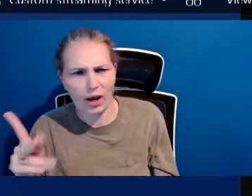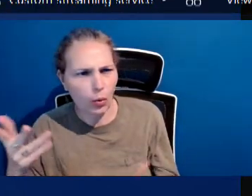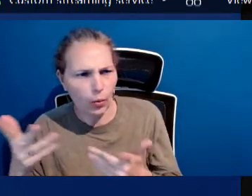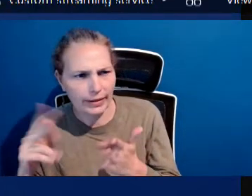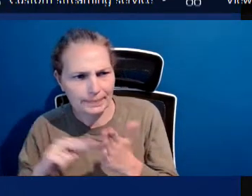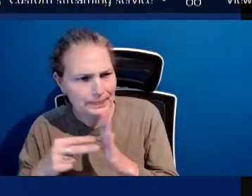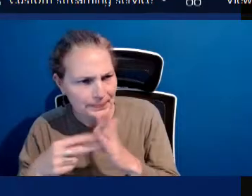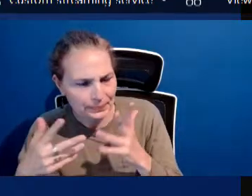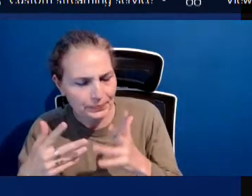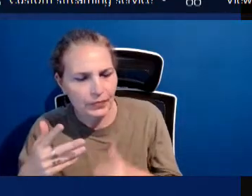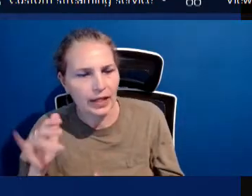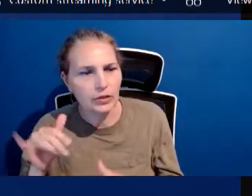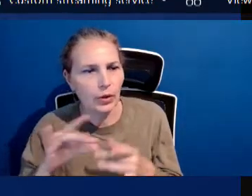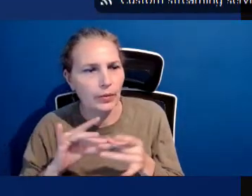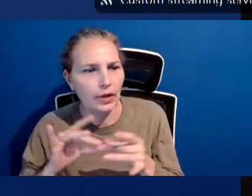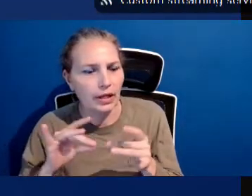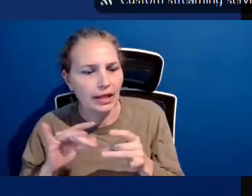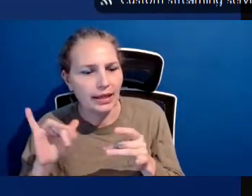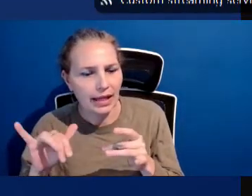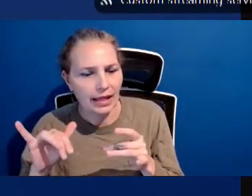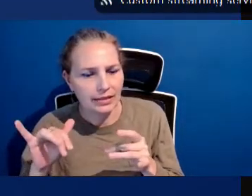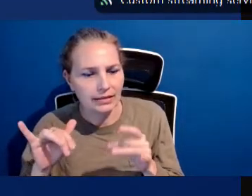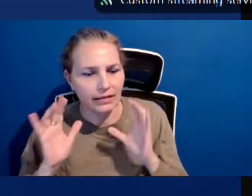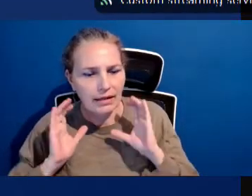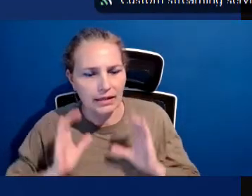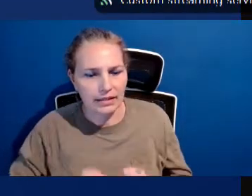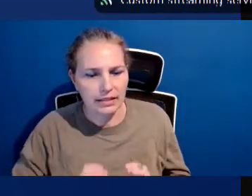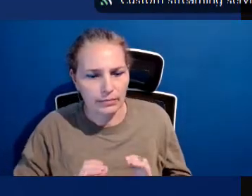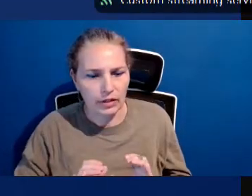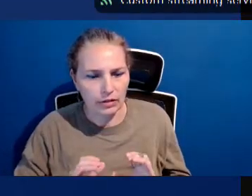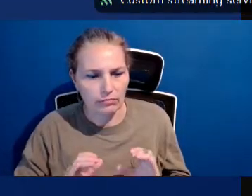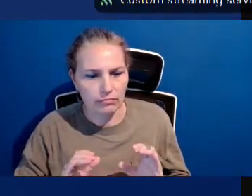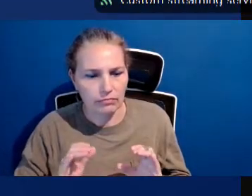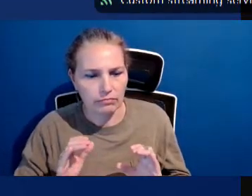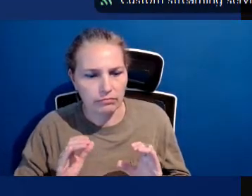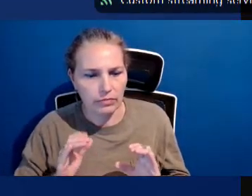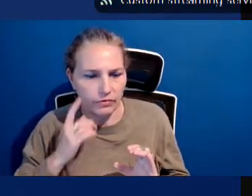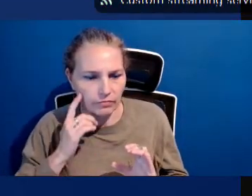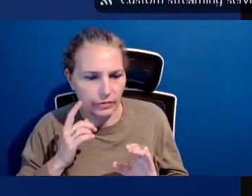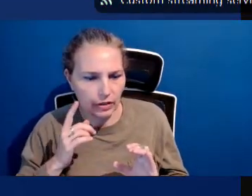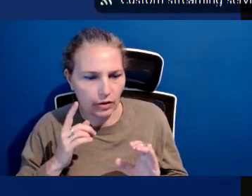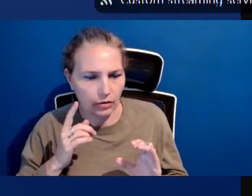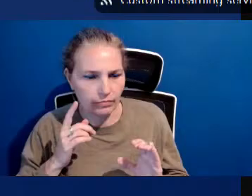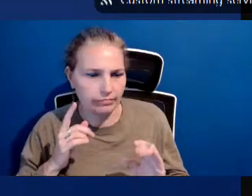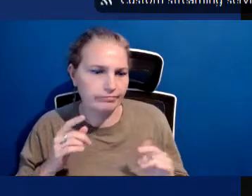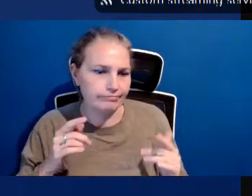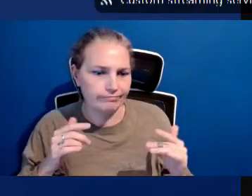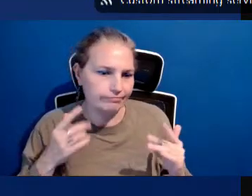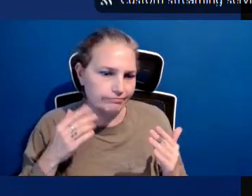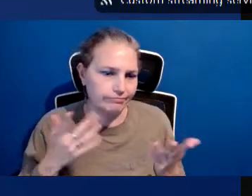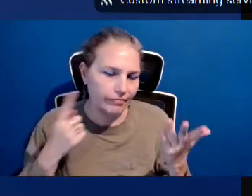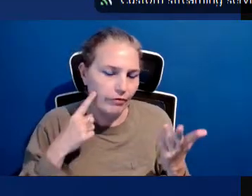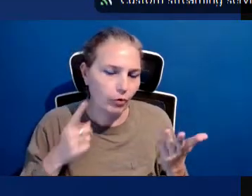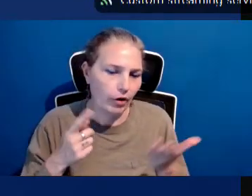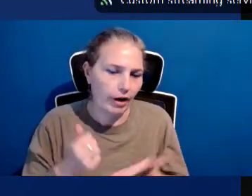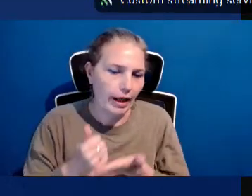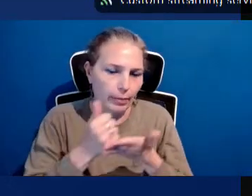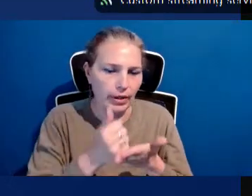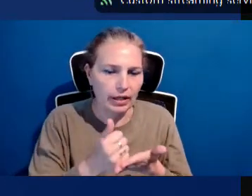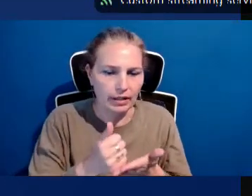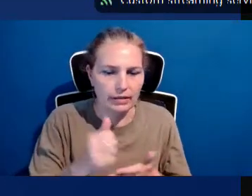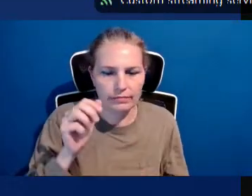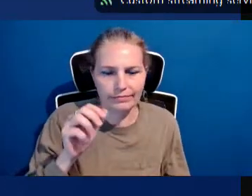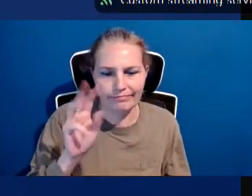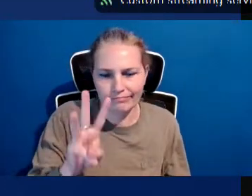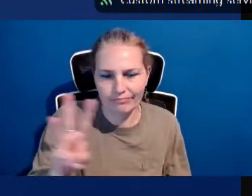as I mentioned, it is customer-facing web application that reviews building plans before they're submitted. It